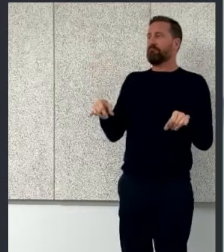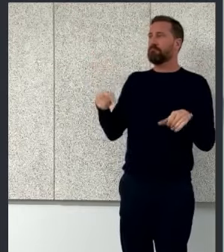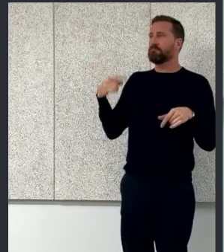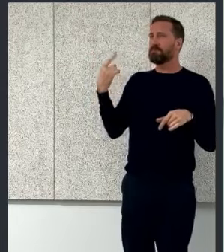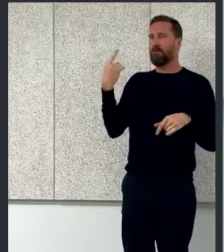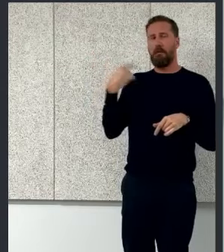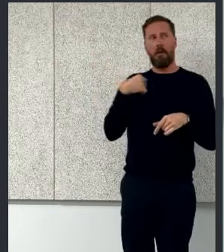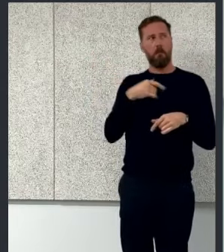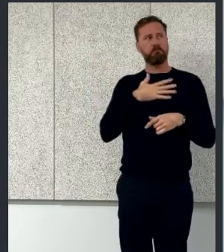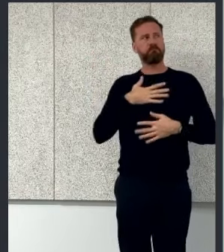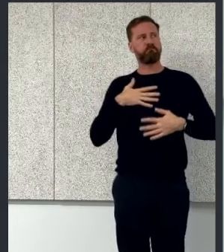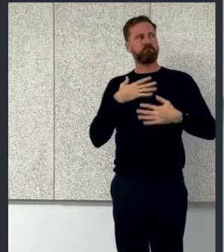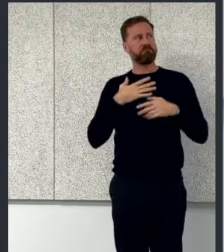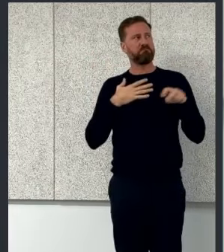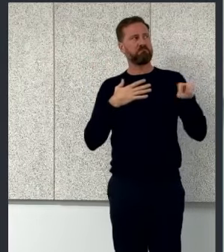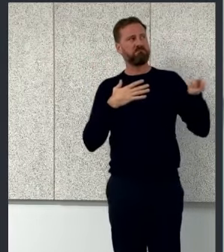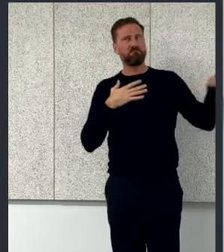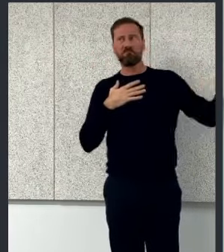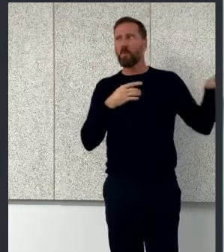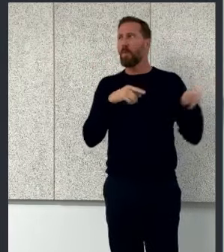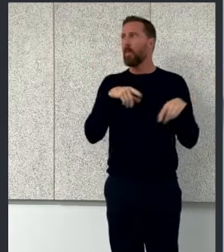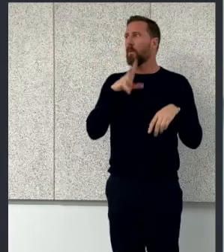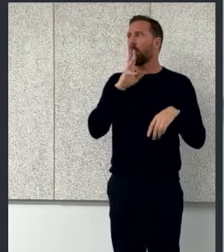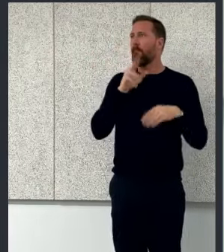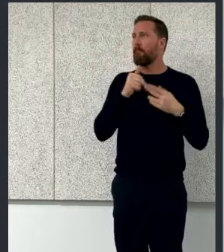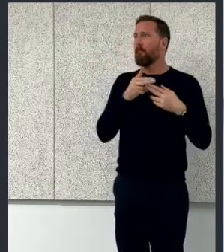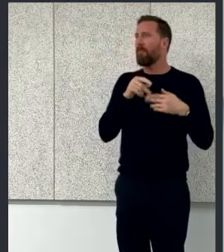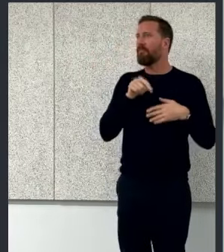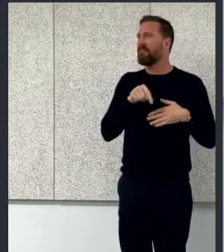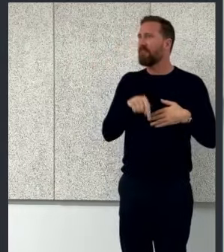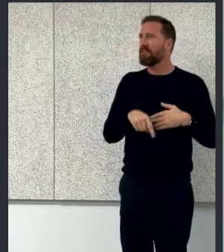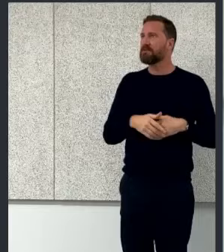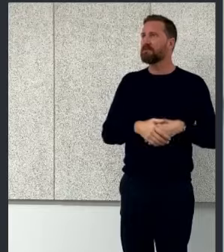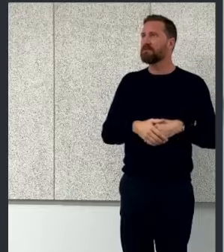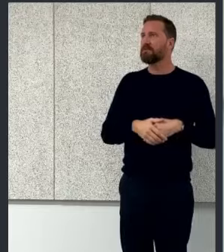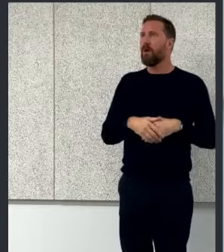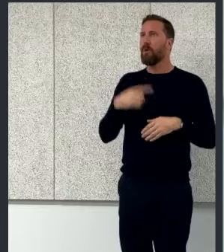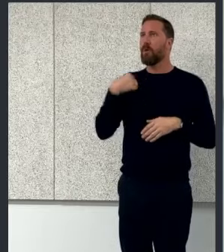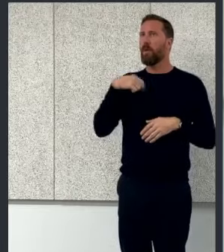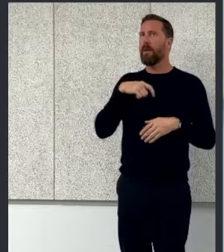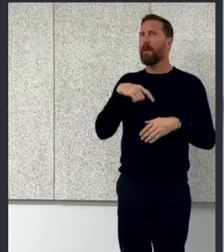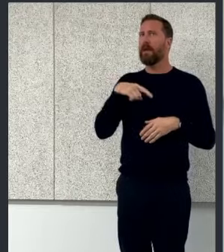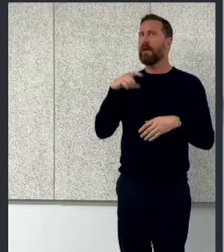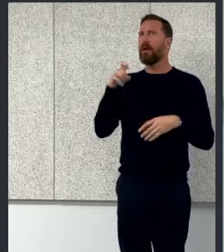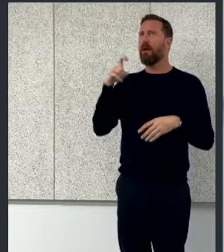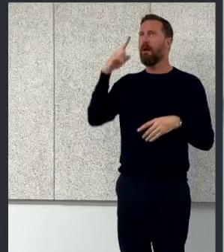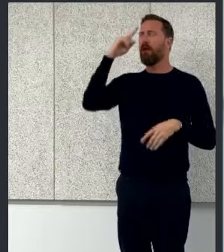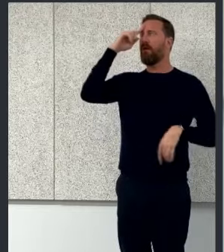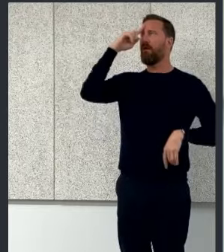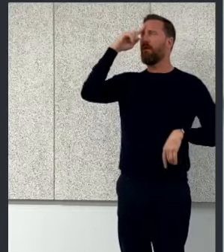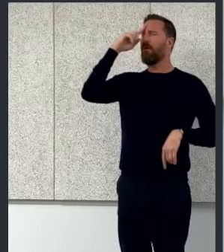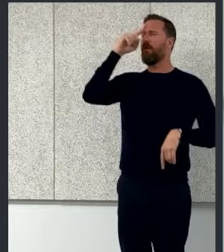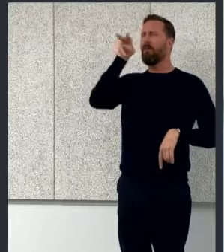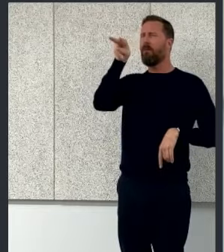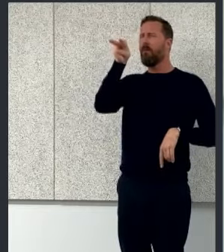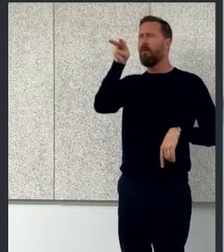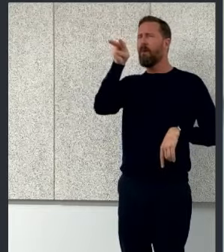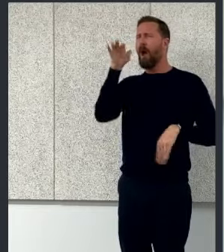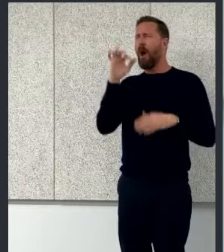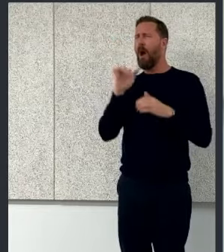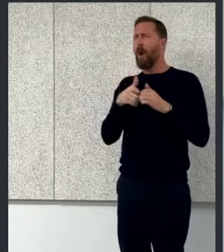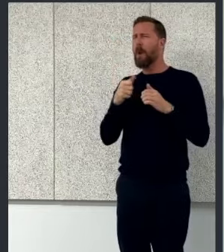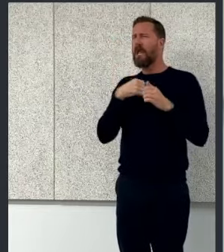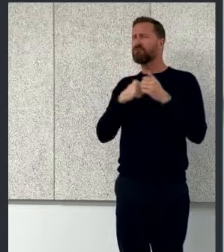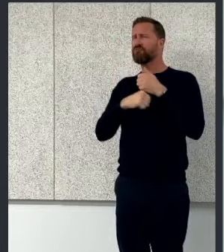of you are talking about this, because there is both agency around like, how can we think structurally, find fellow travelers, build coalitions